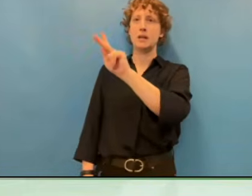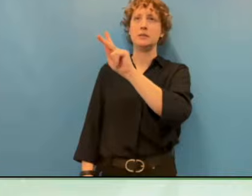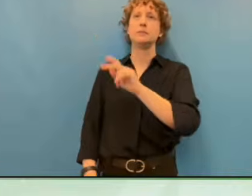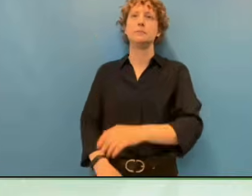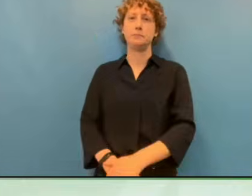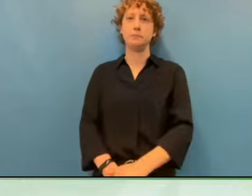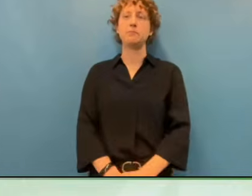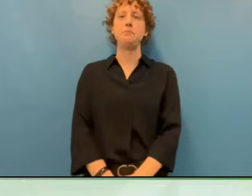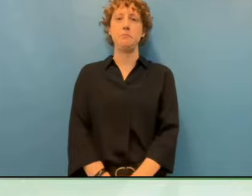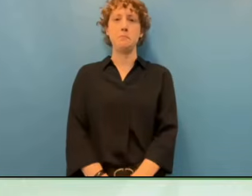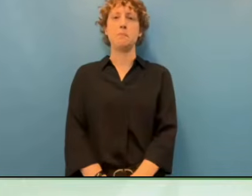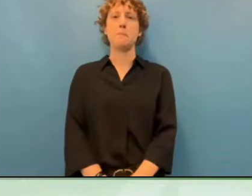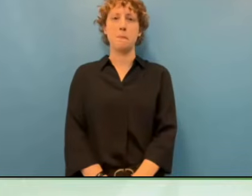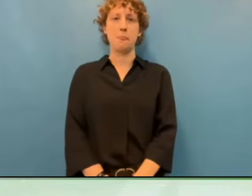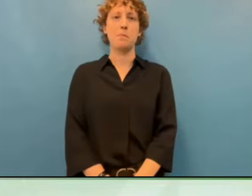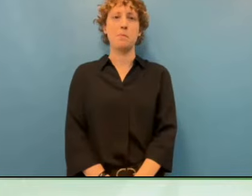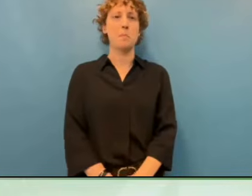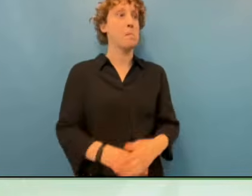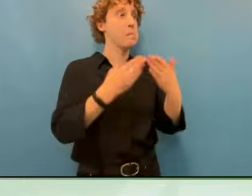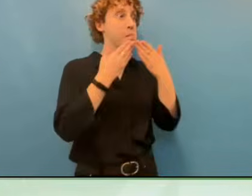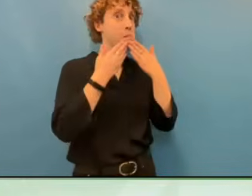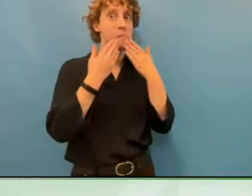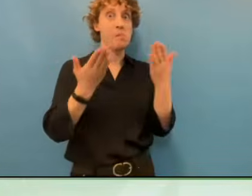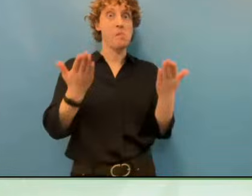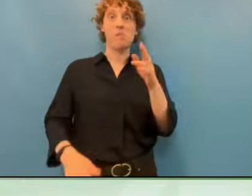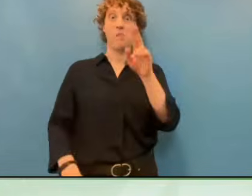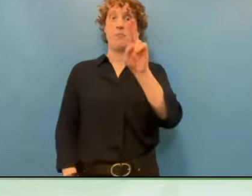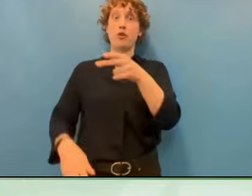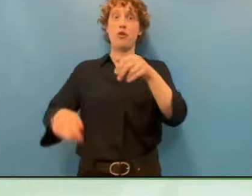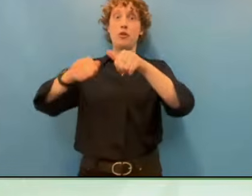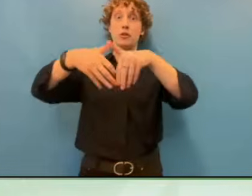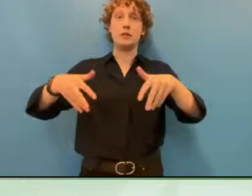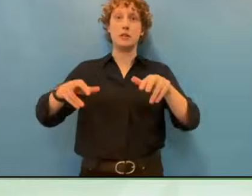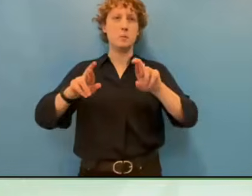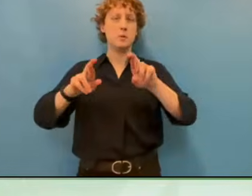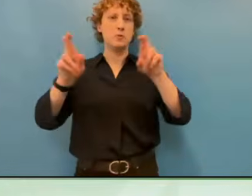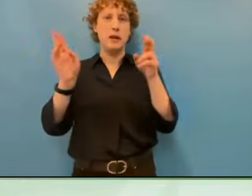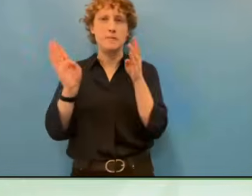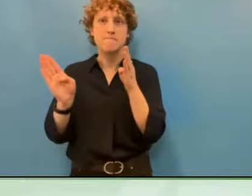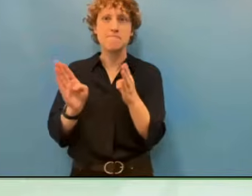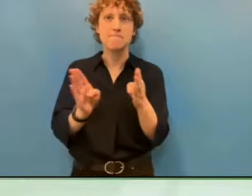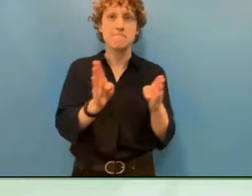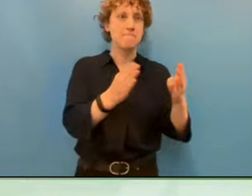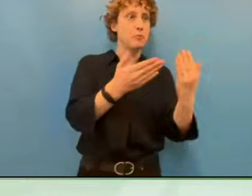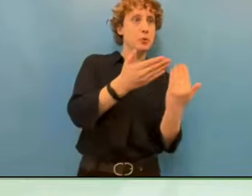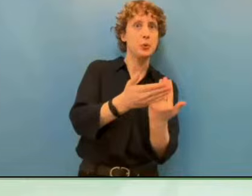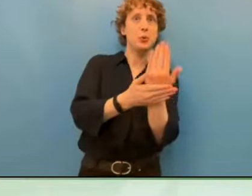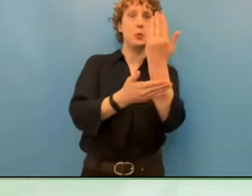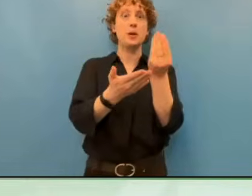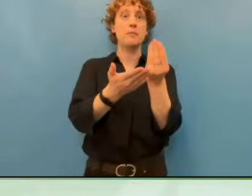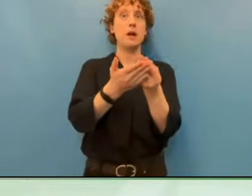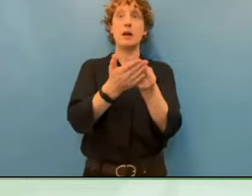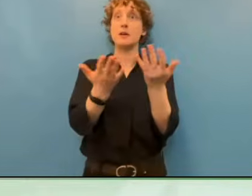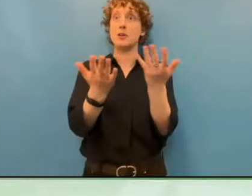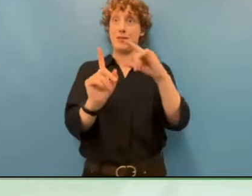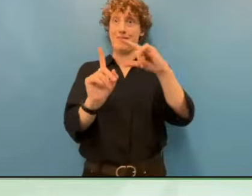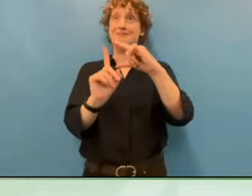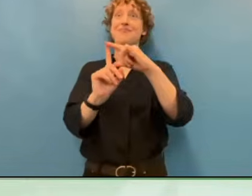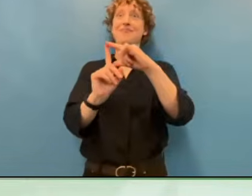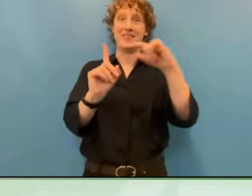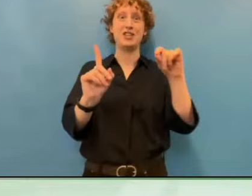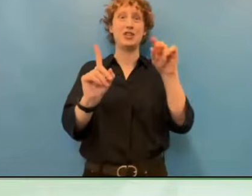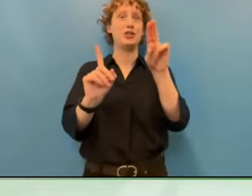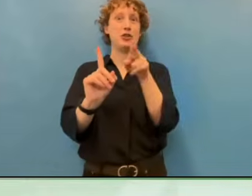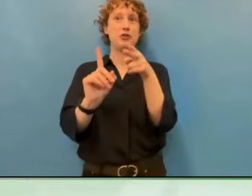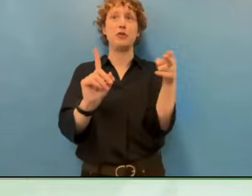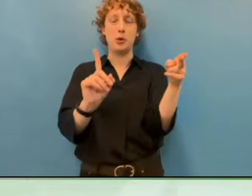form of money, the digital euro. That's what we're here to discuss. Right. Digital form of cash to complement cash,